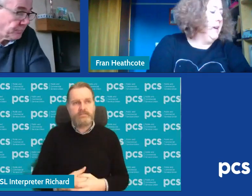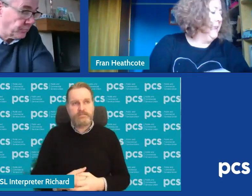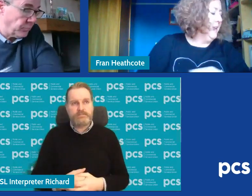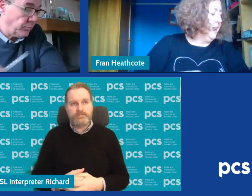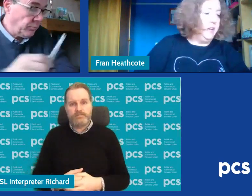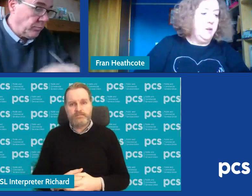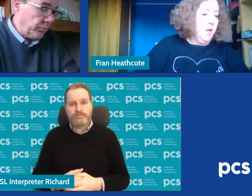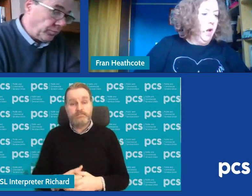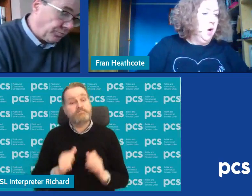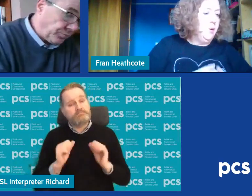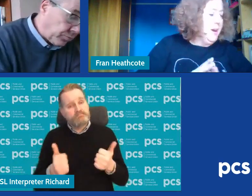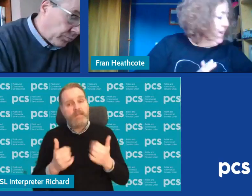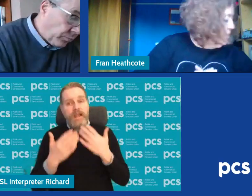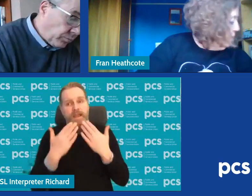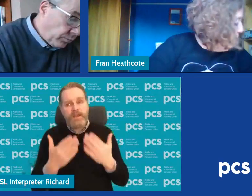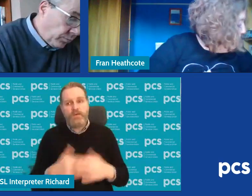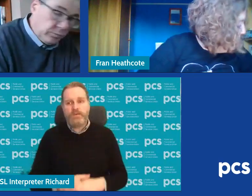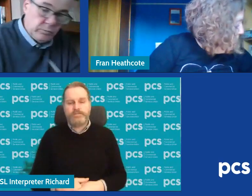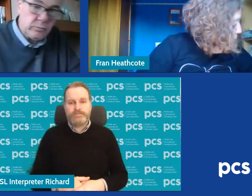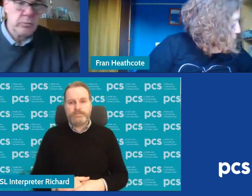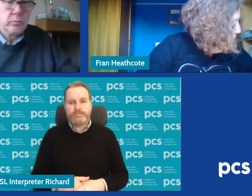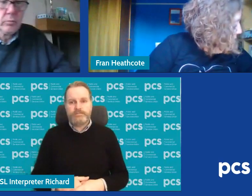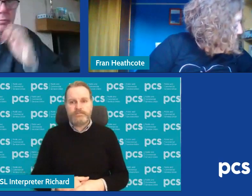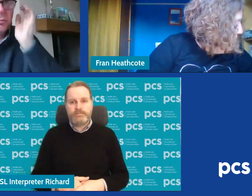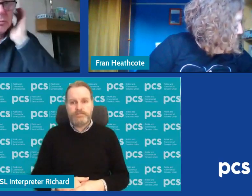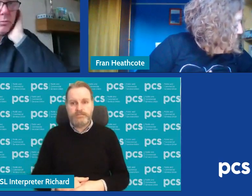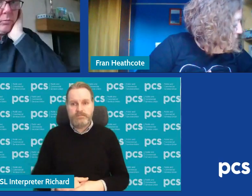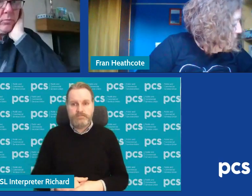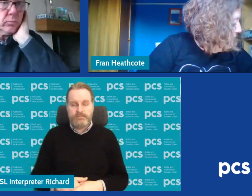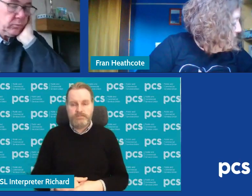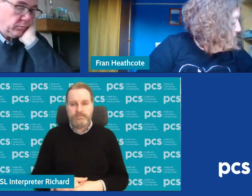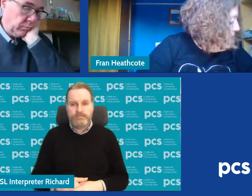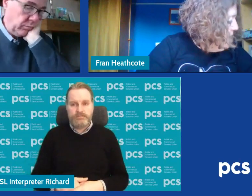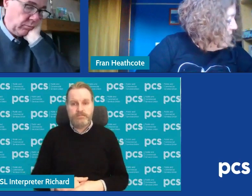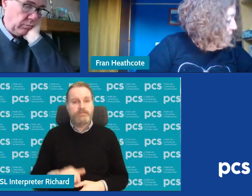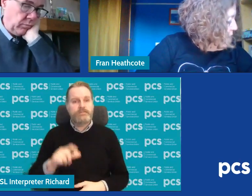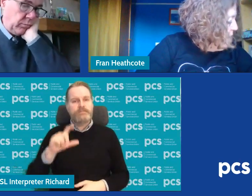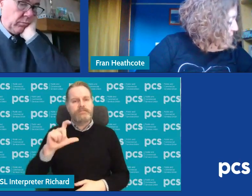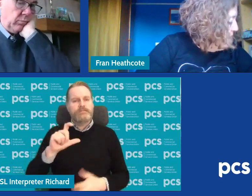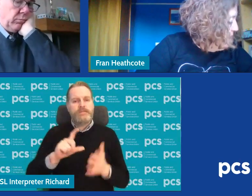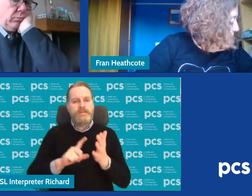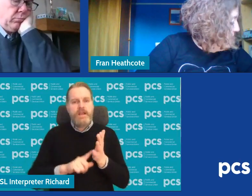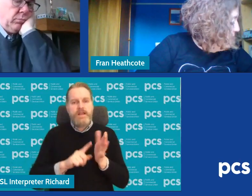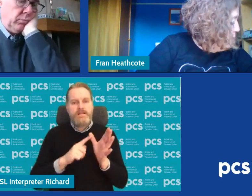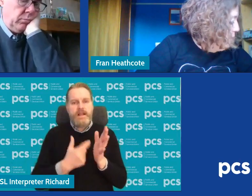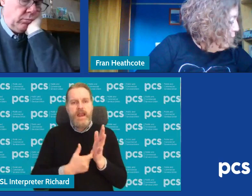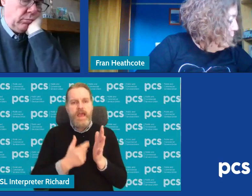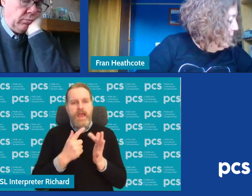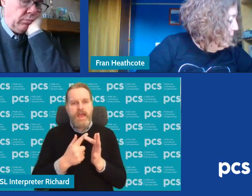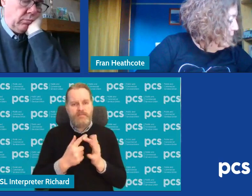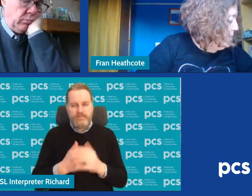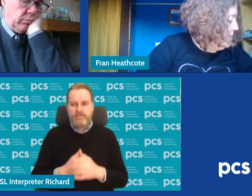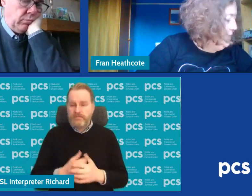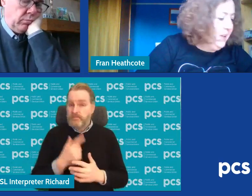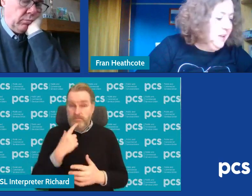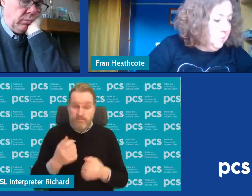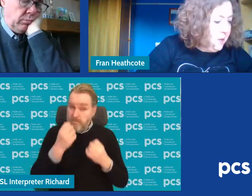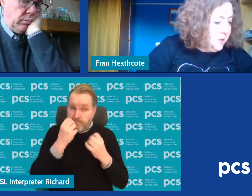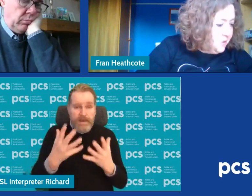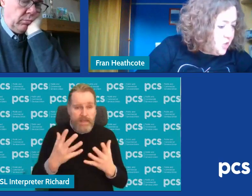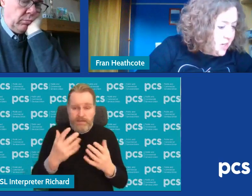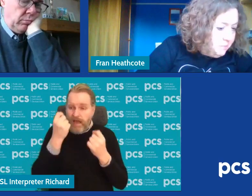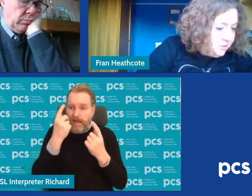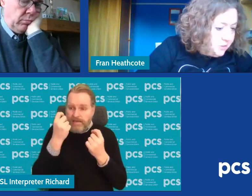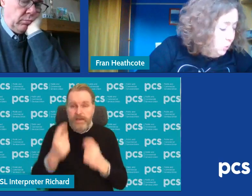That's great. Thank you. Okay, two conflicting views here. Claire Clark says it's a fabulous idea to do it before the bank holiday.